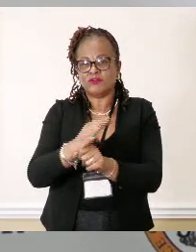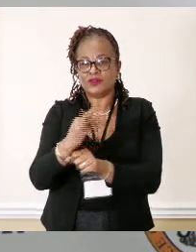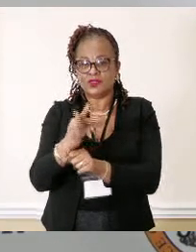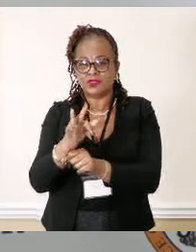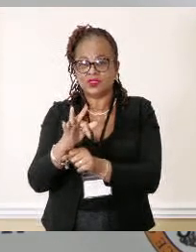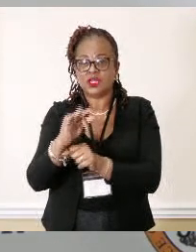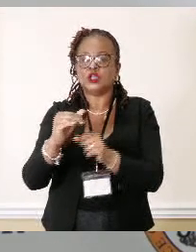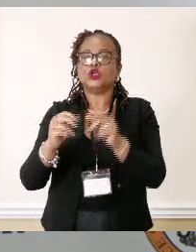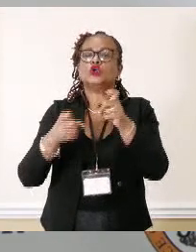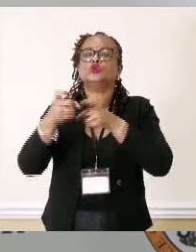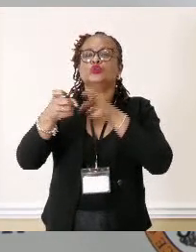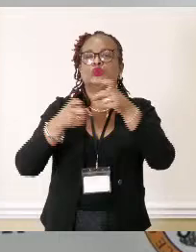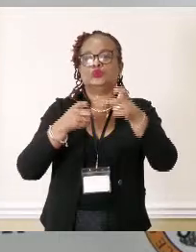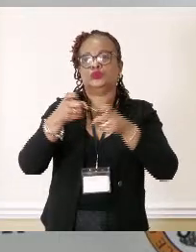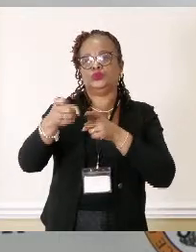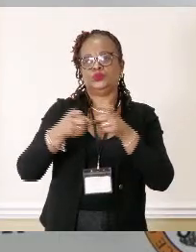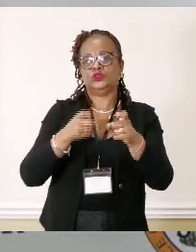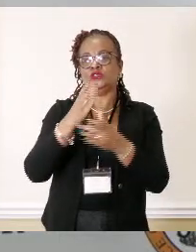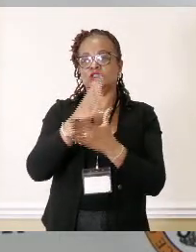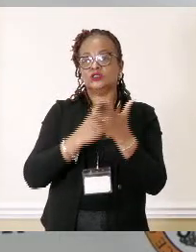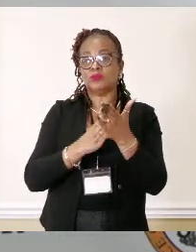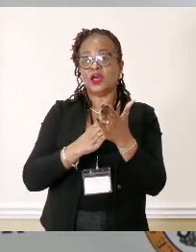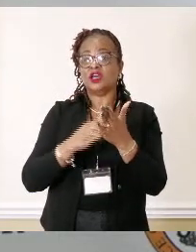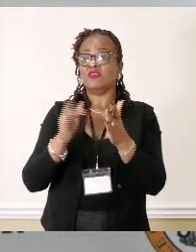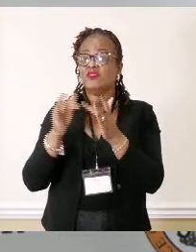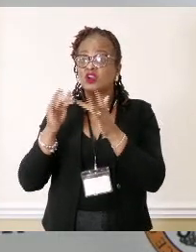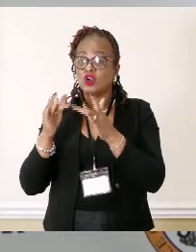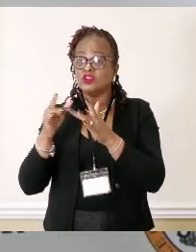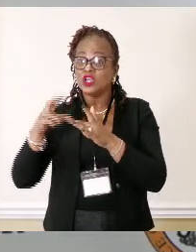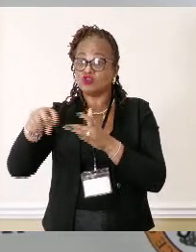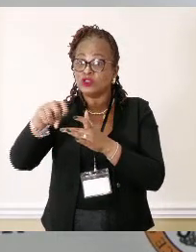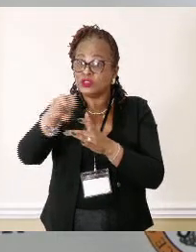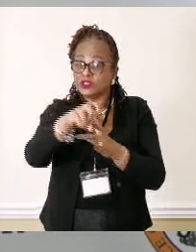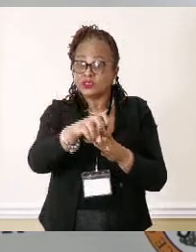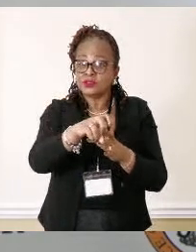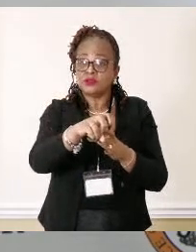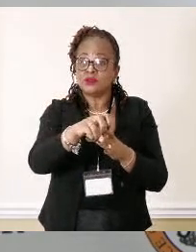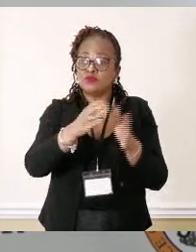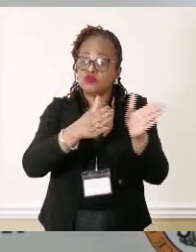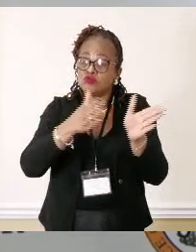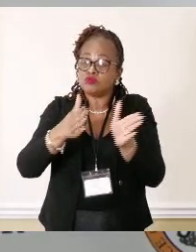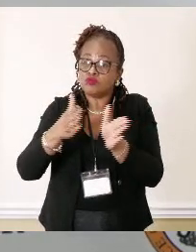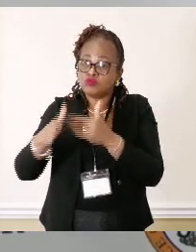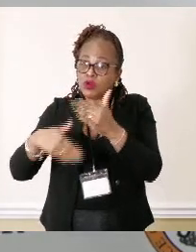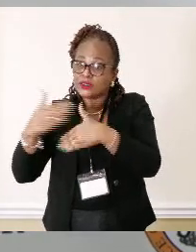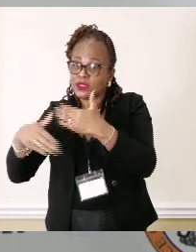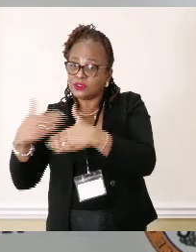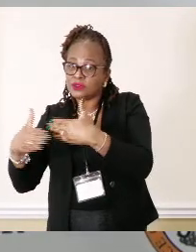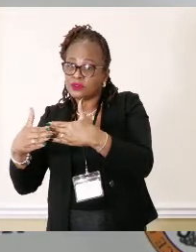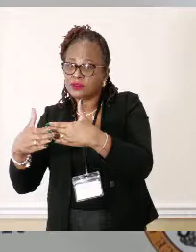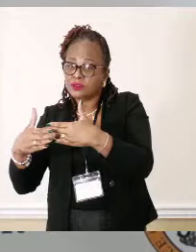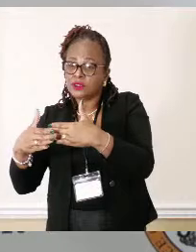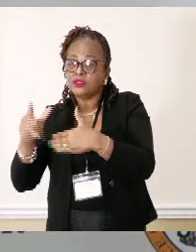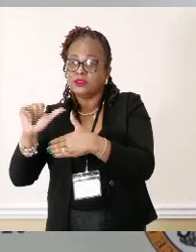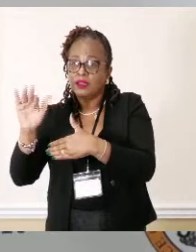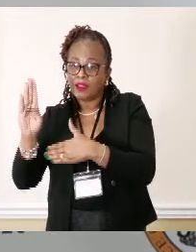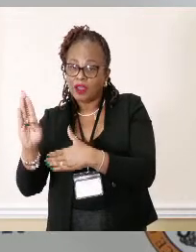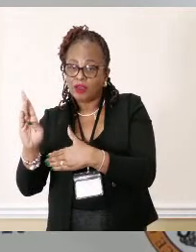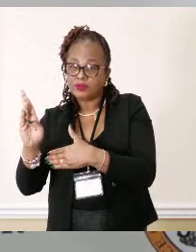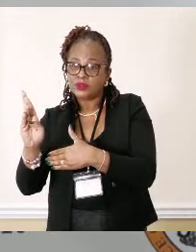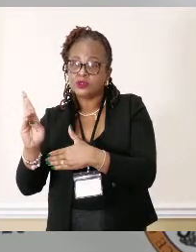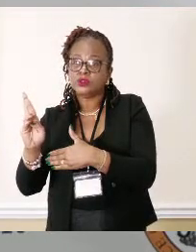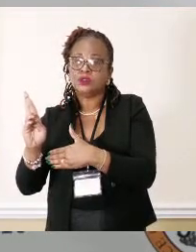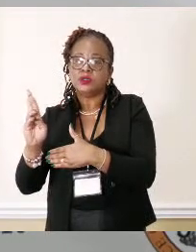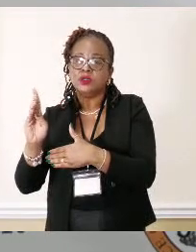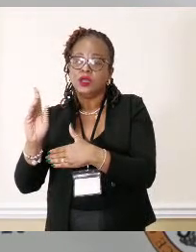under control. As part of the contact tracing process, Private labs reporting requirements are